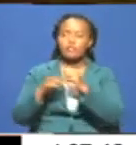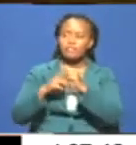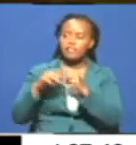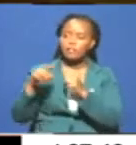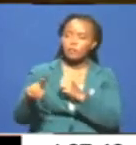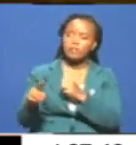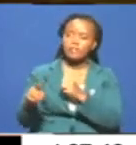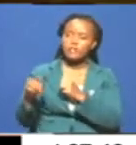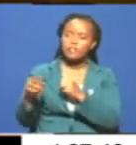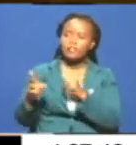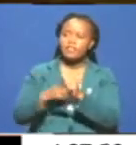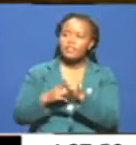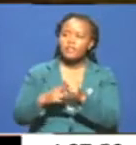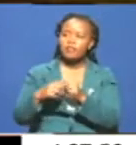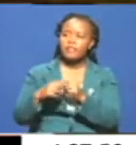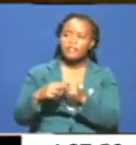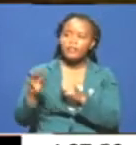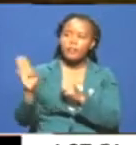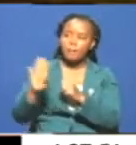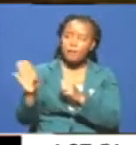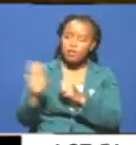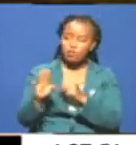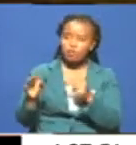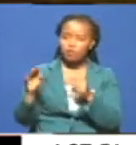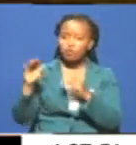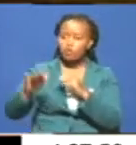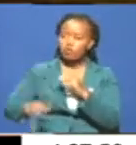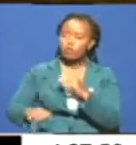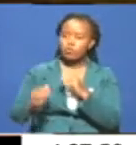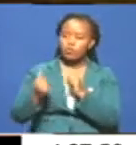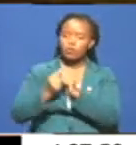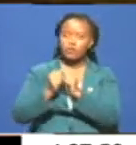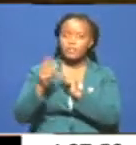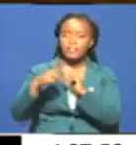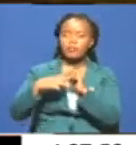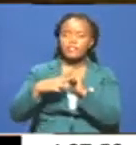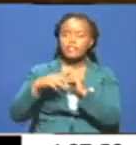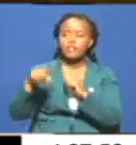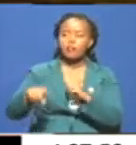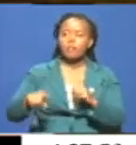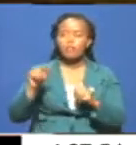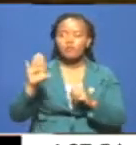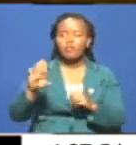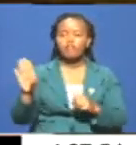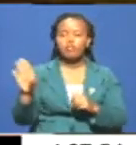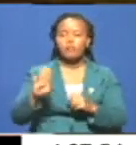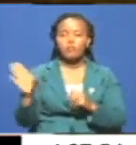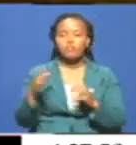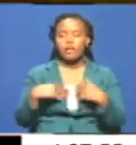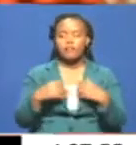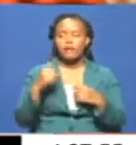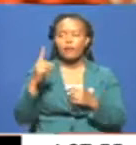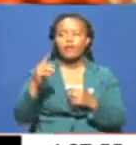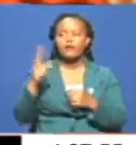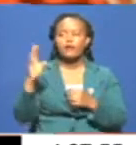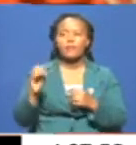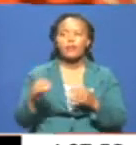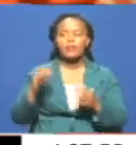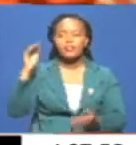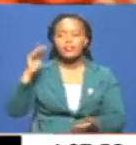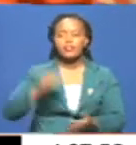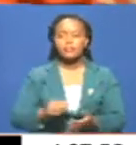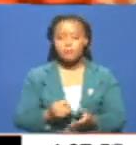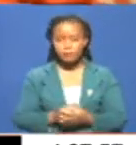to 17.57 billion shillings in 2021, representing a 1% decrease. The directorate noted